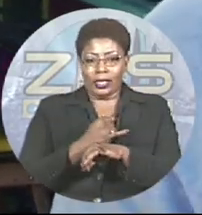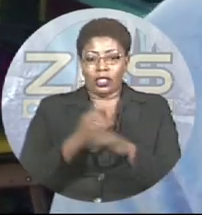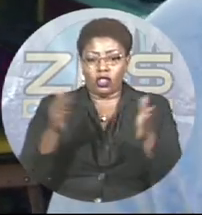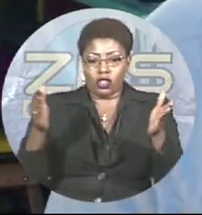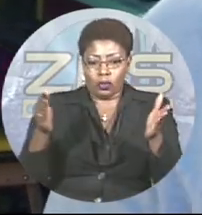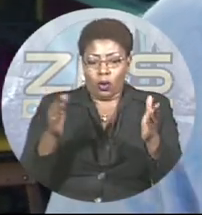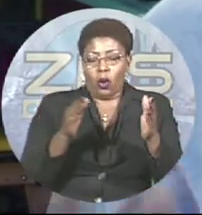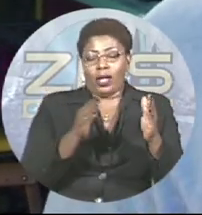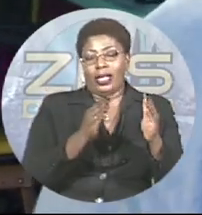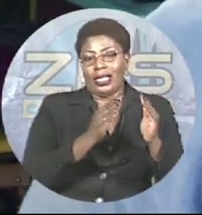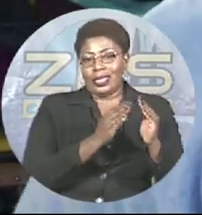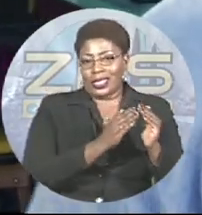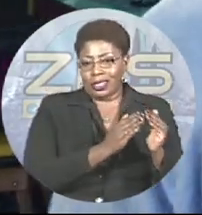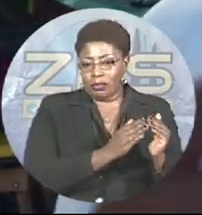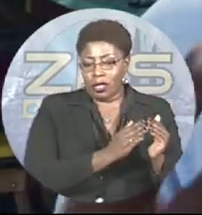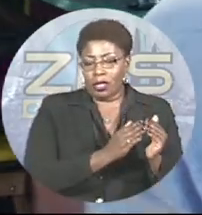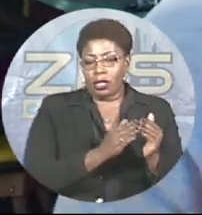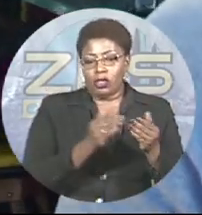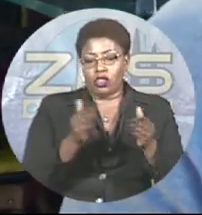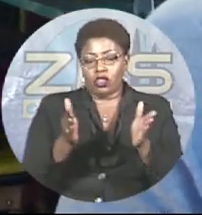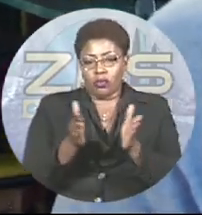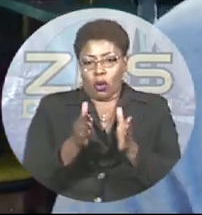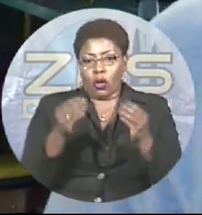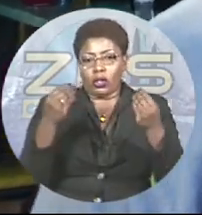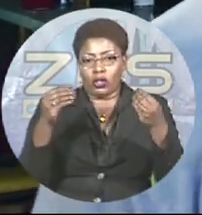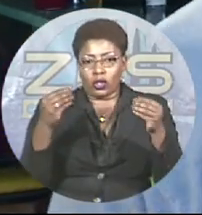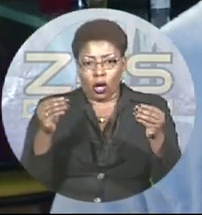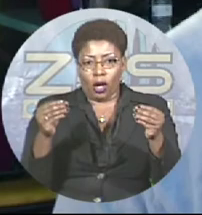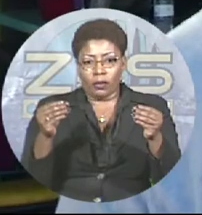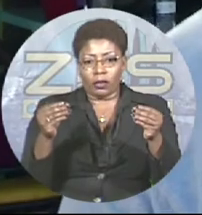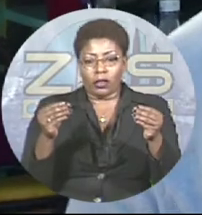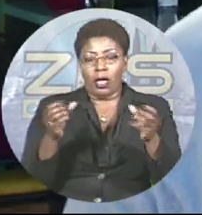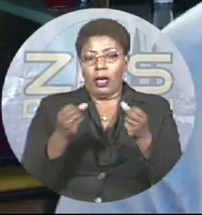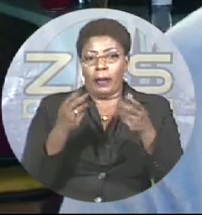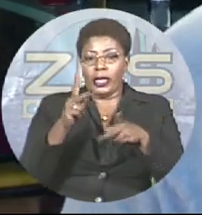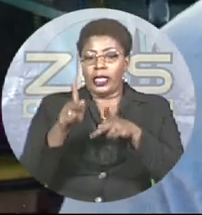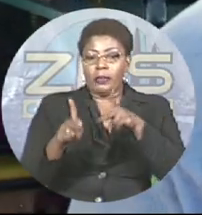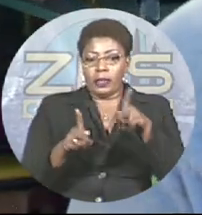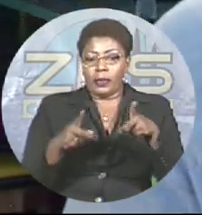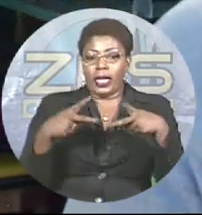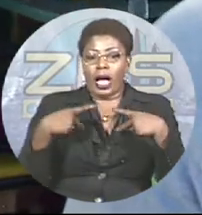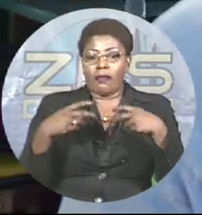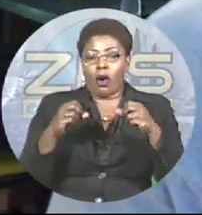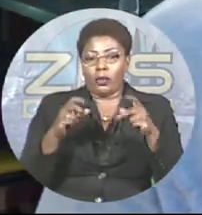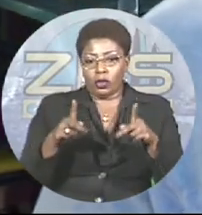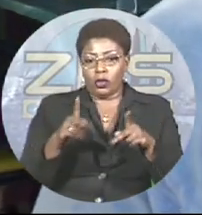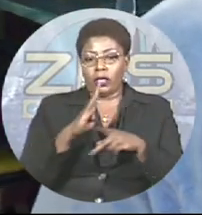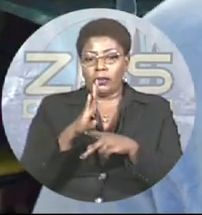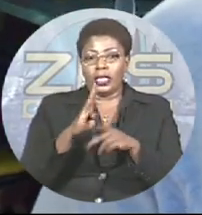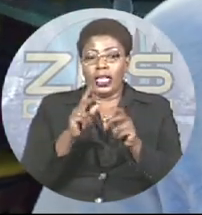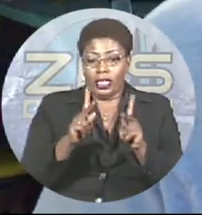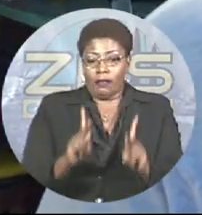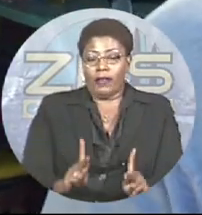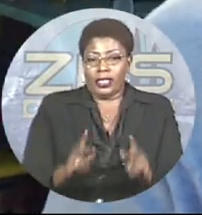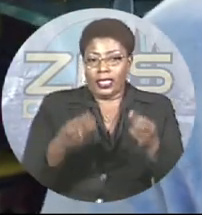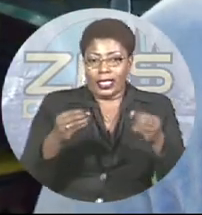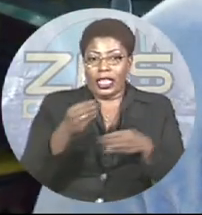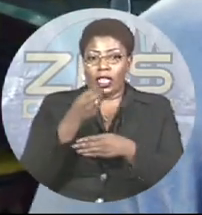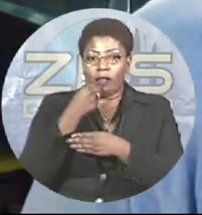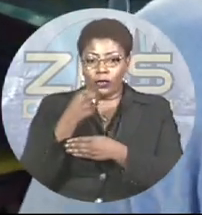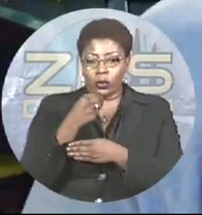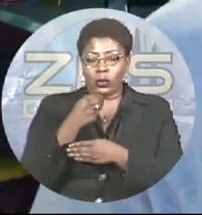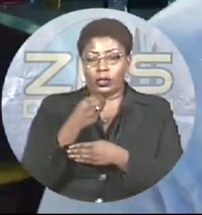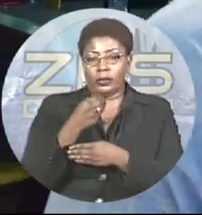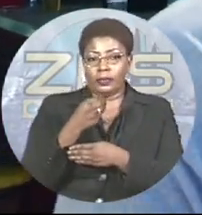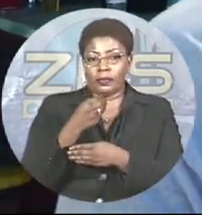small settlements, convenience stores, and you know, shops. So most of the people here have a chance to become vendors and to sell their food, to sell their